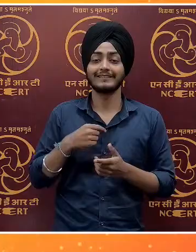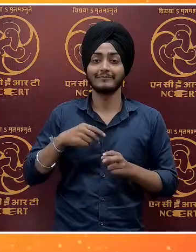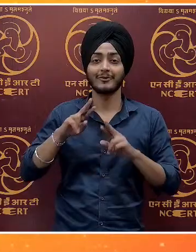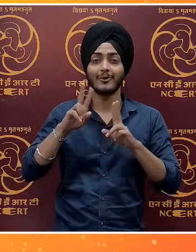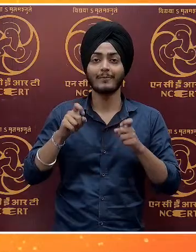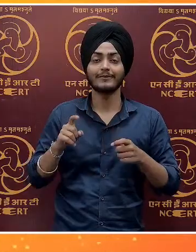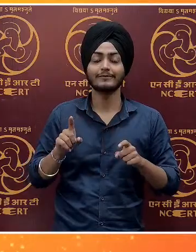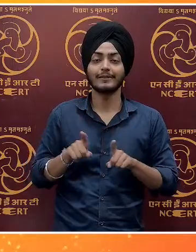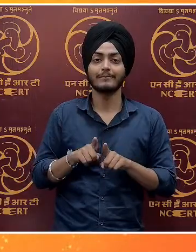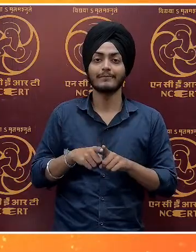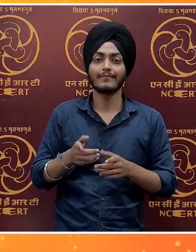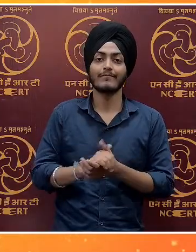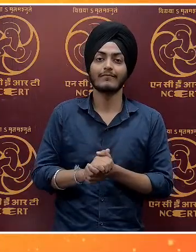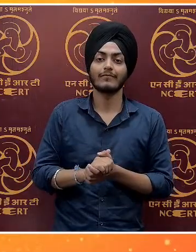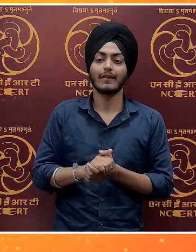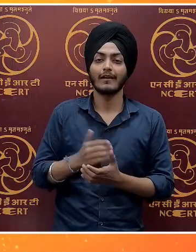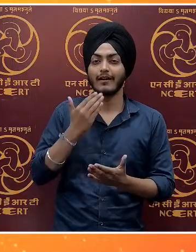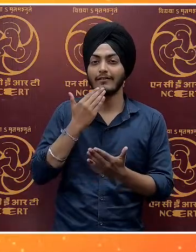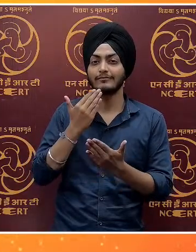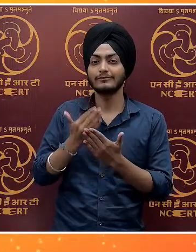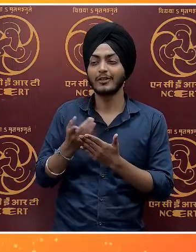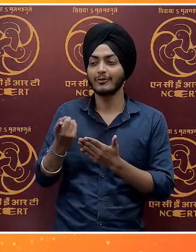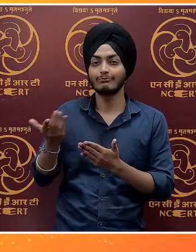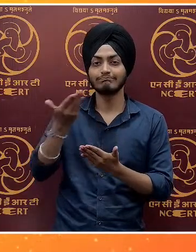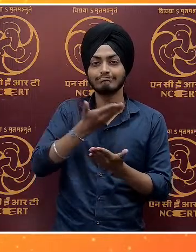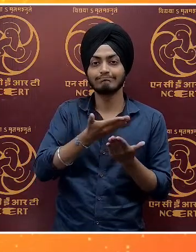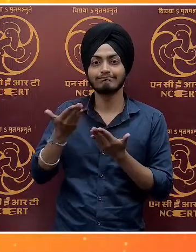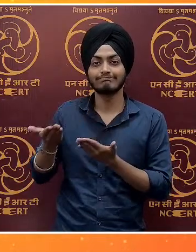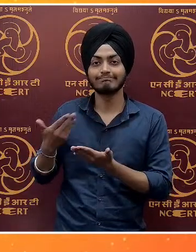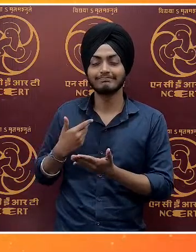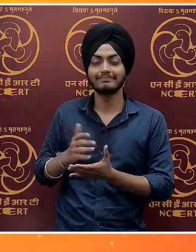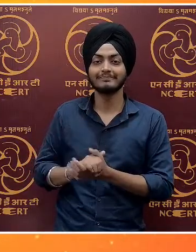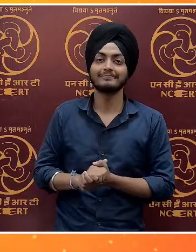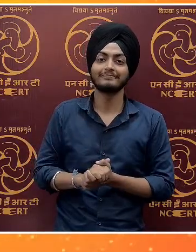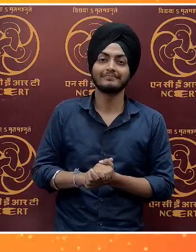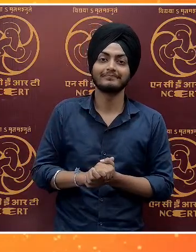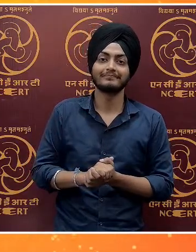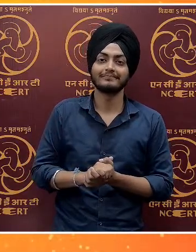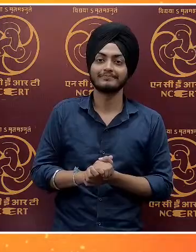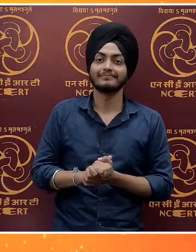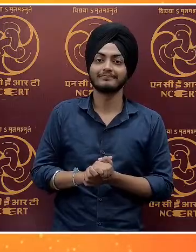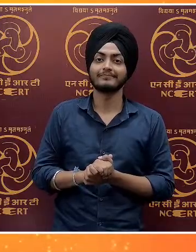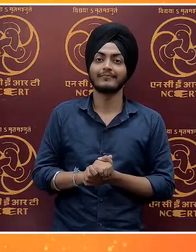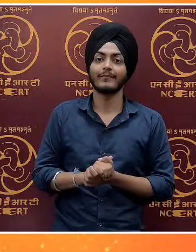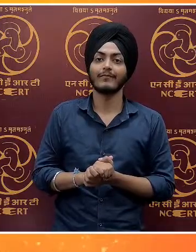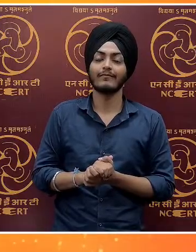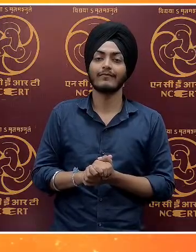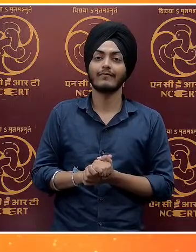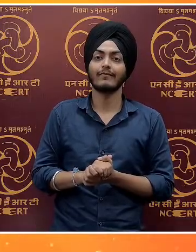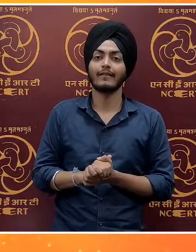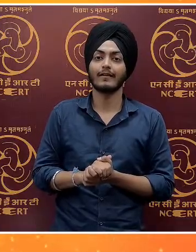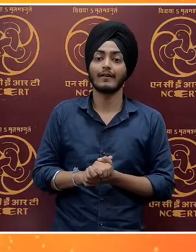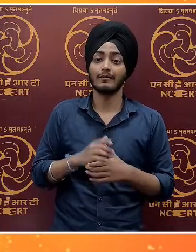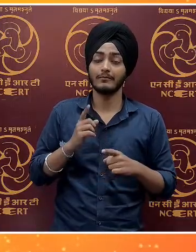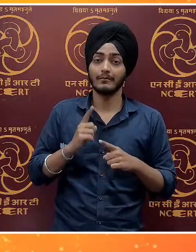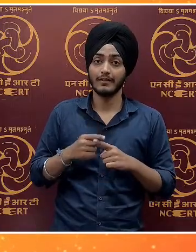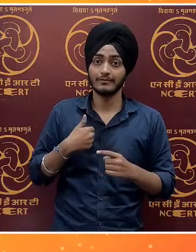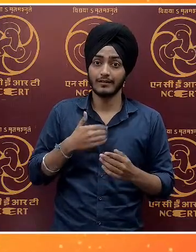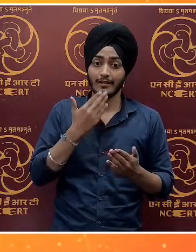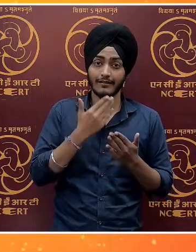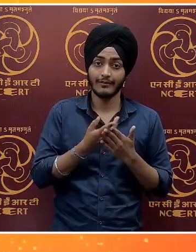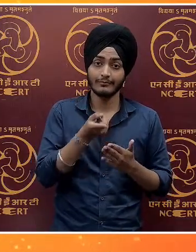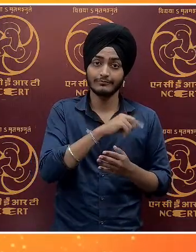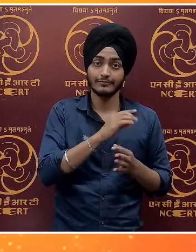with you, and thank you so much for your time and contribution to the session. It was lovely having you. Thank you so much. Thank you. And let me thank my